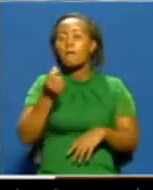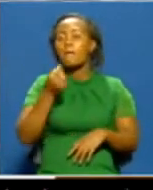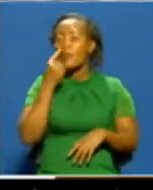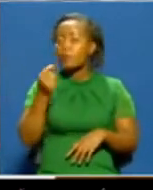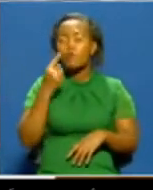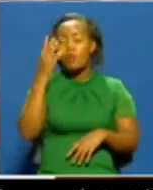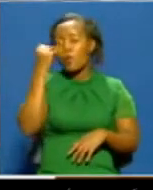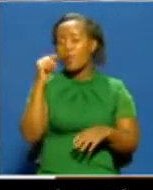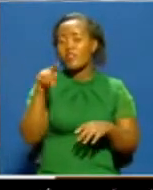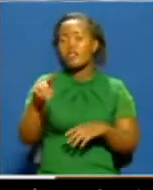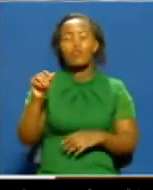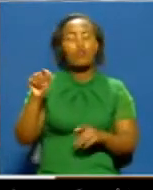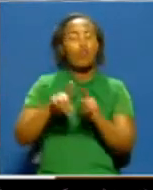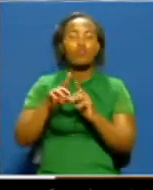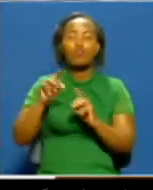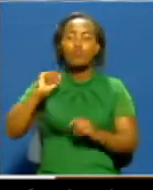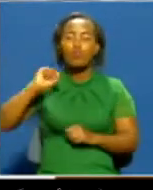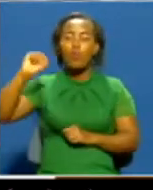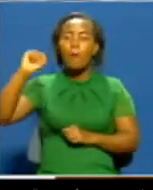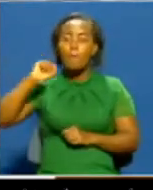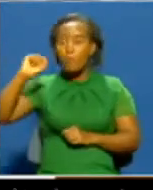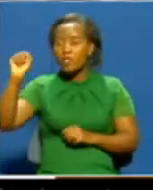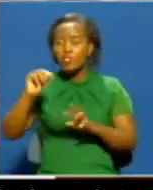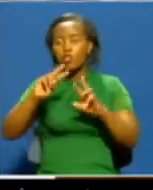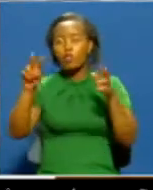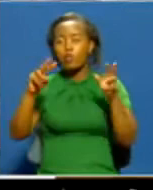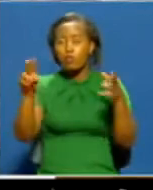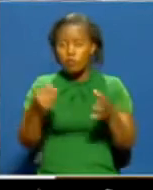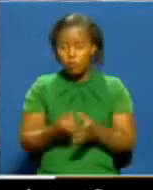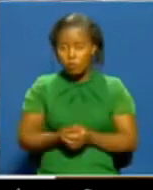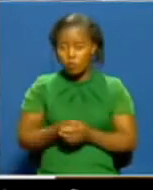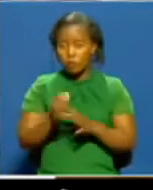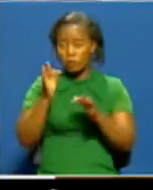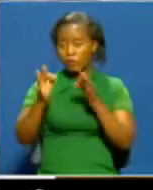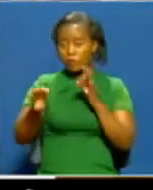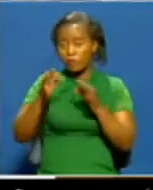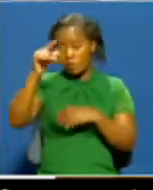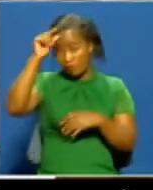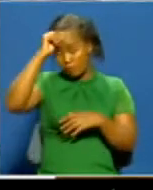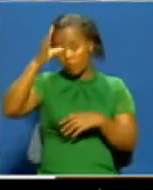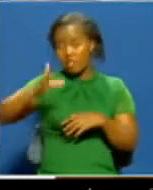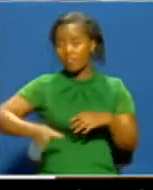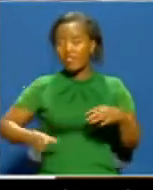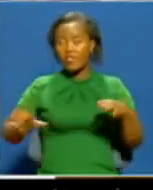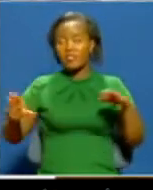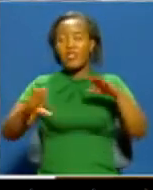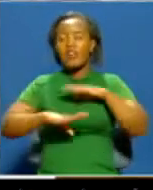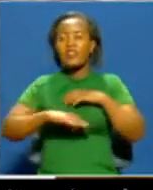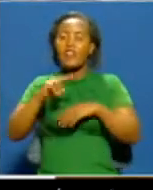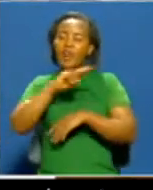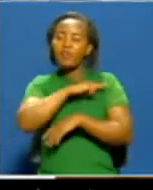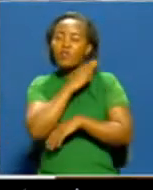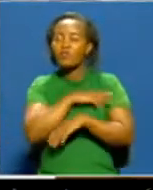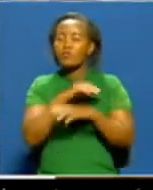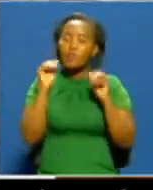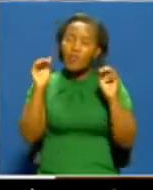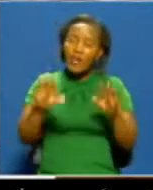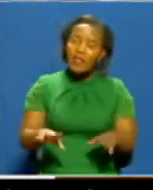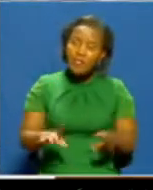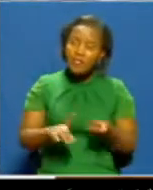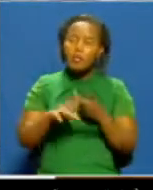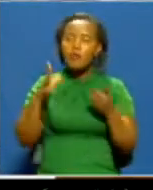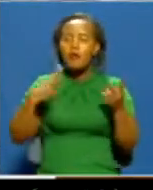issue. You know, a governor who doesn't have sufficient hospitals, or people are dying because they can't get